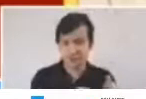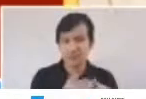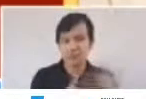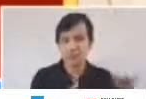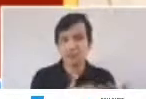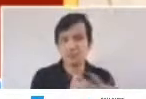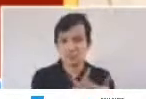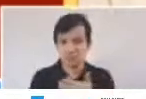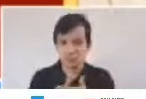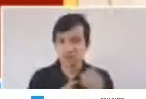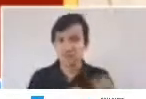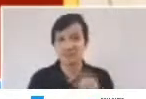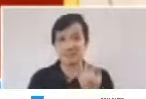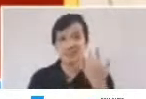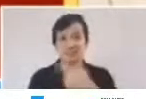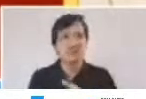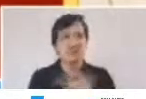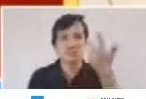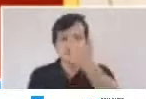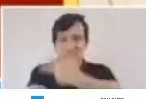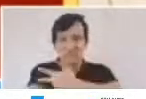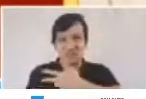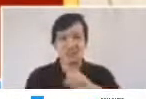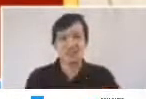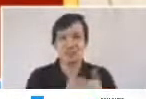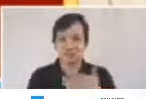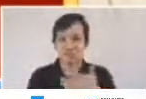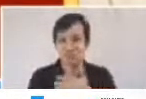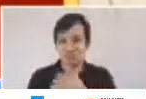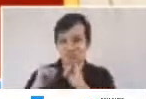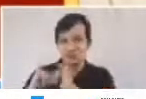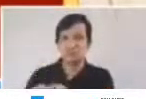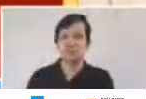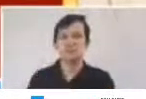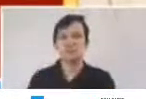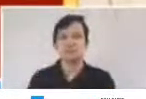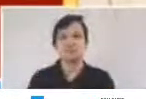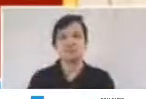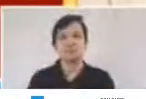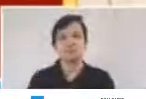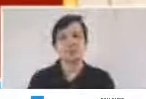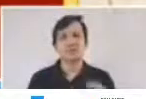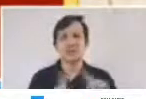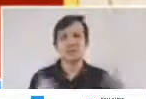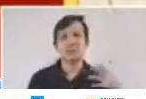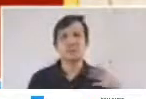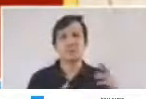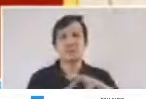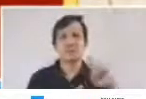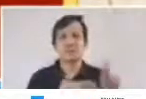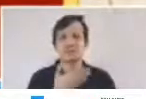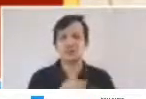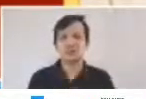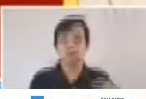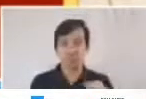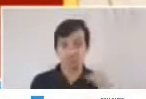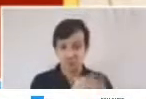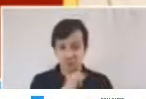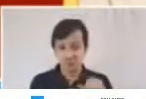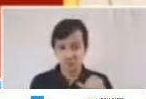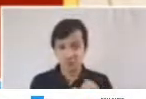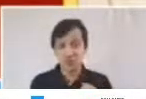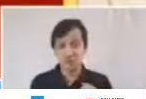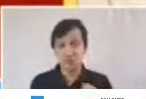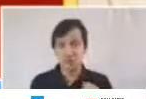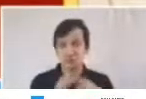So this one applies not only in Manila but also in the province. So yun po, the details will be announced of course by the